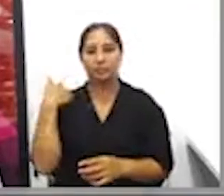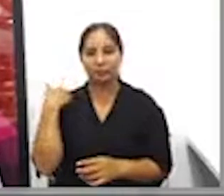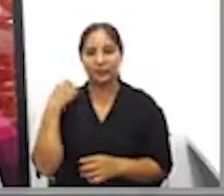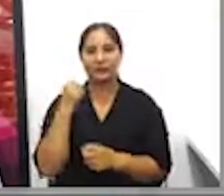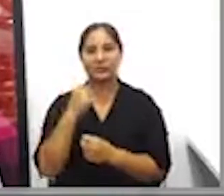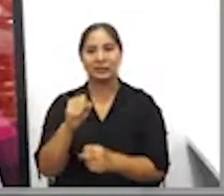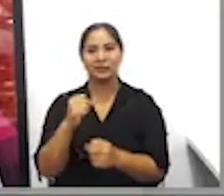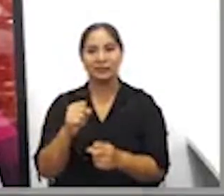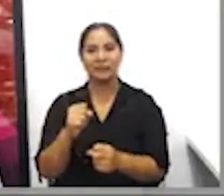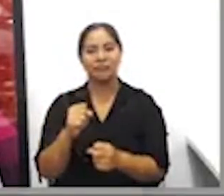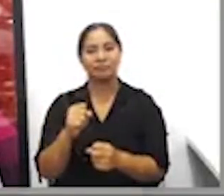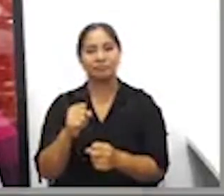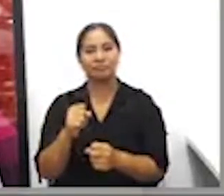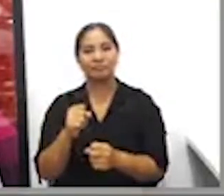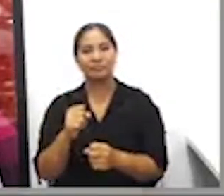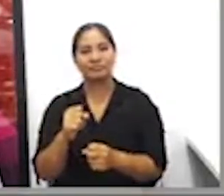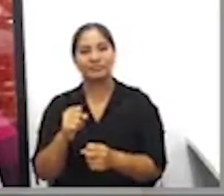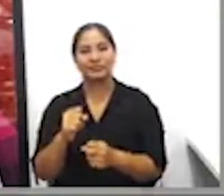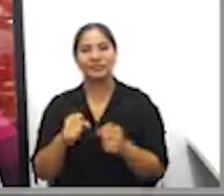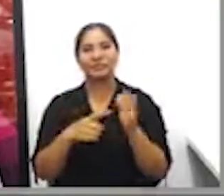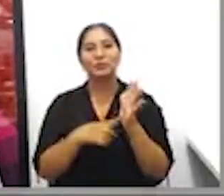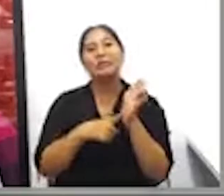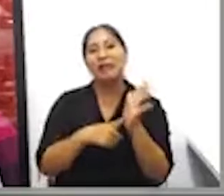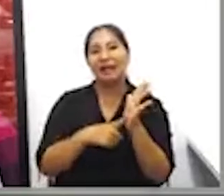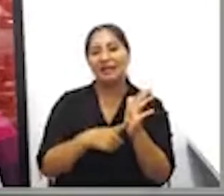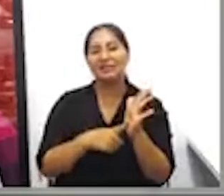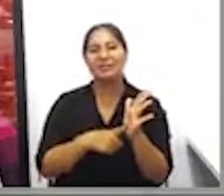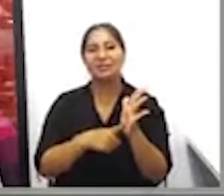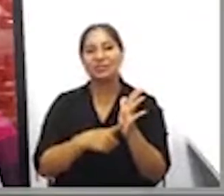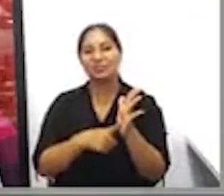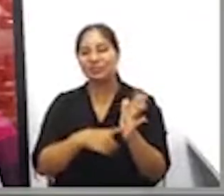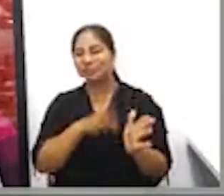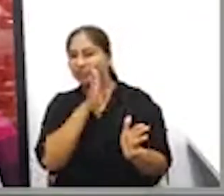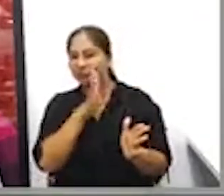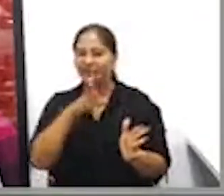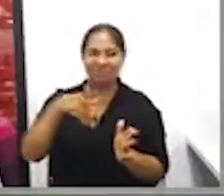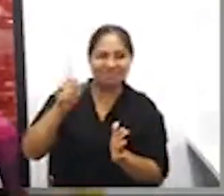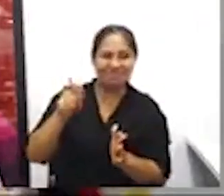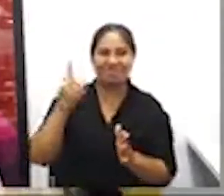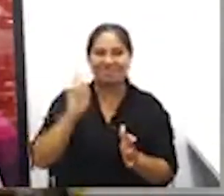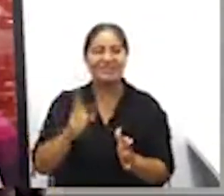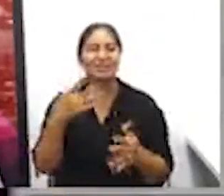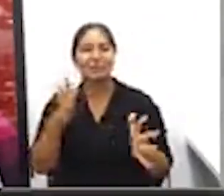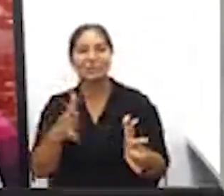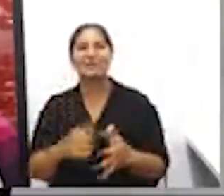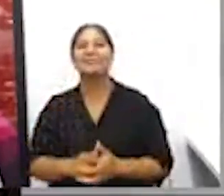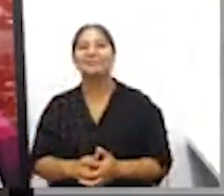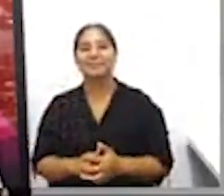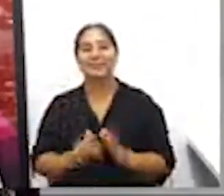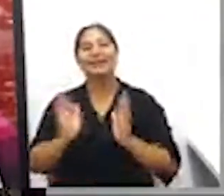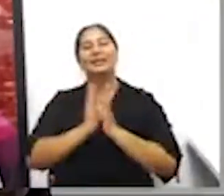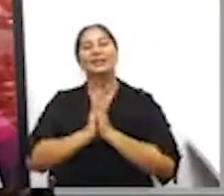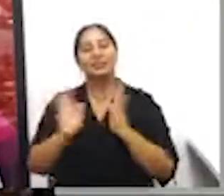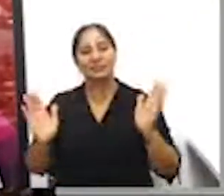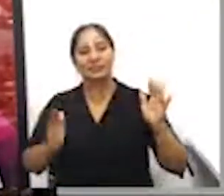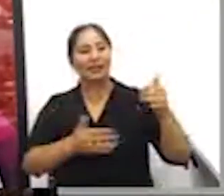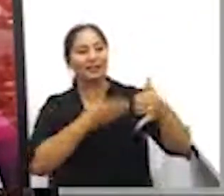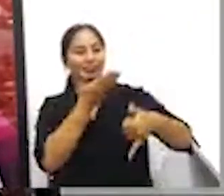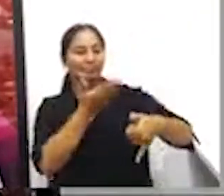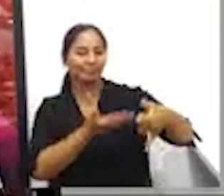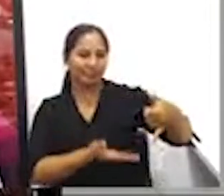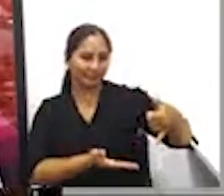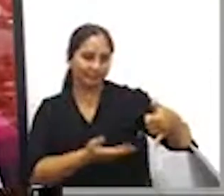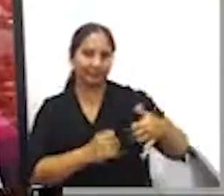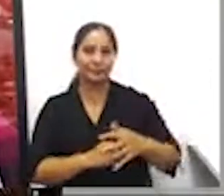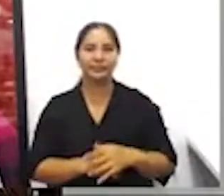qualifications, go for it. Thank you very much, Nino. especially the last point, I think it's like